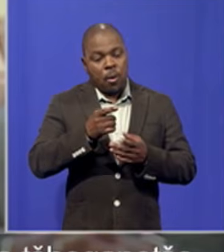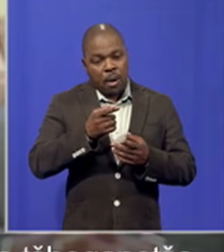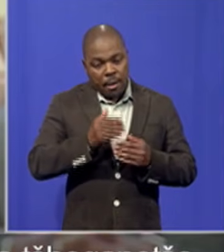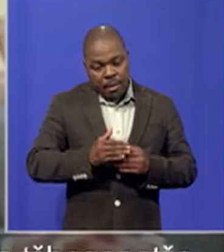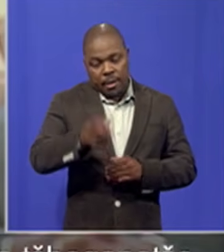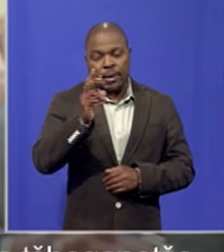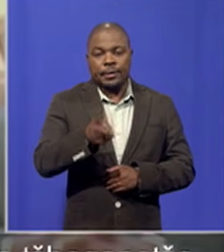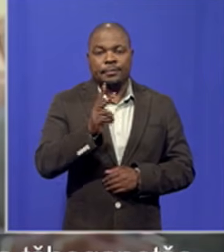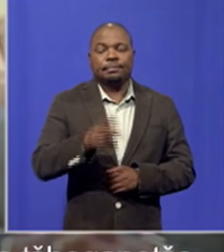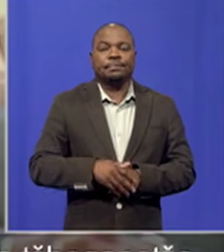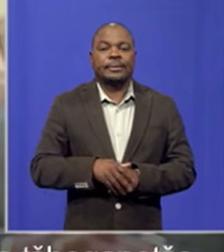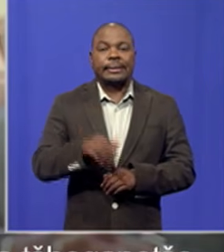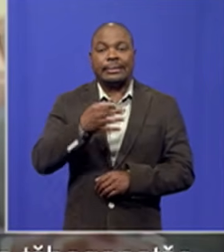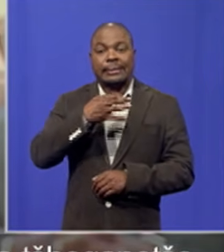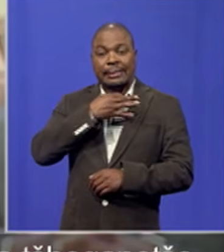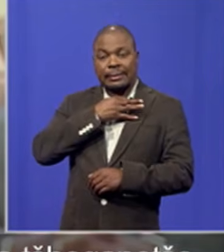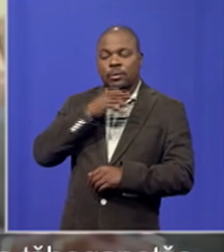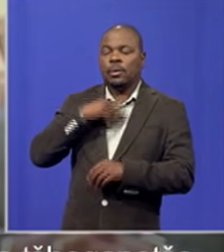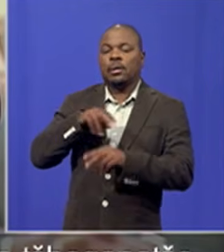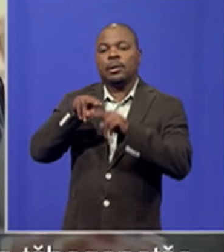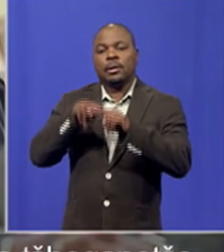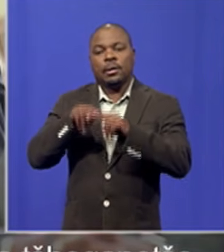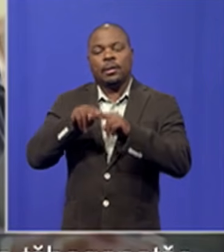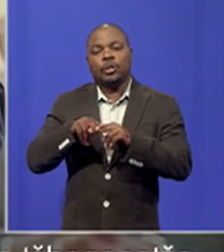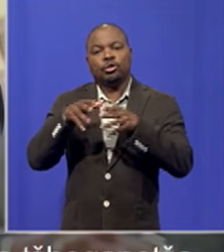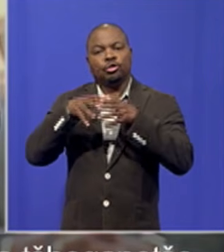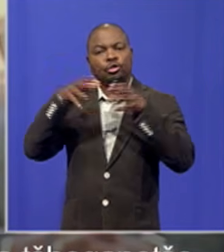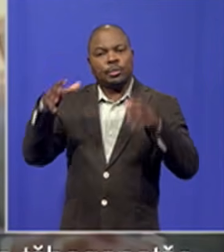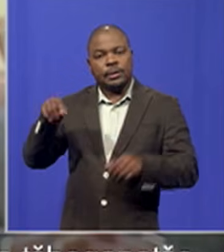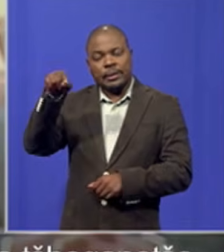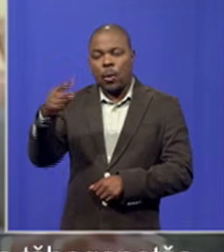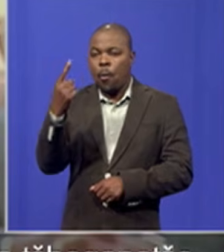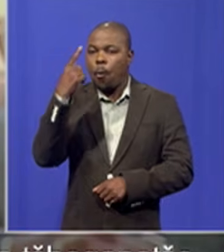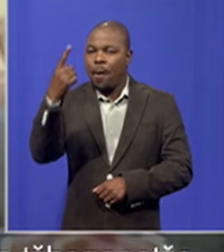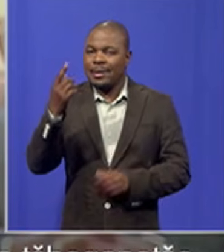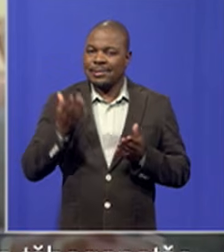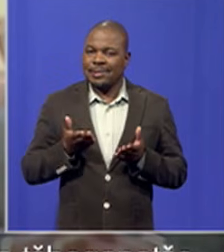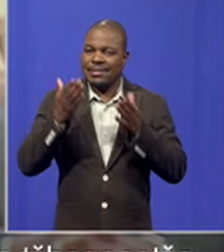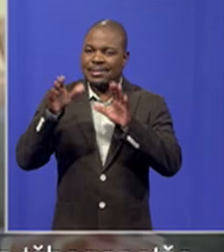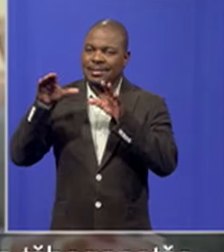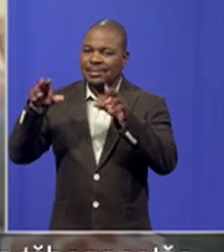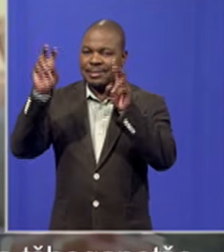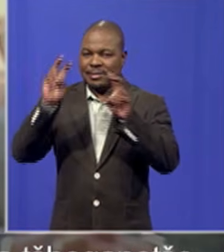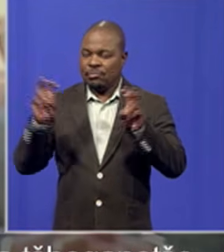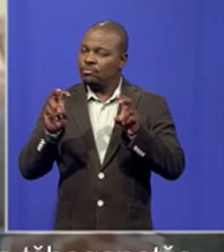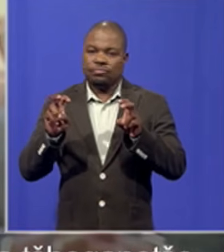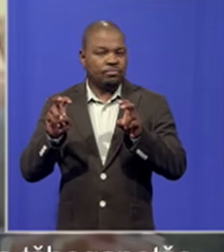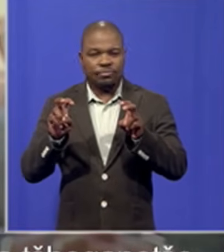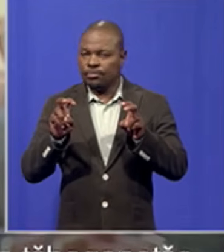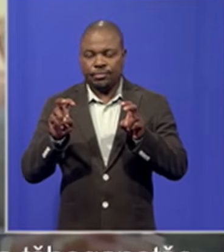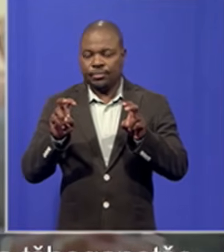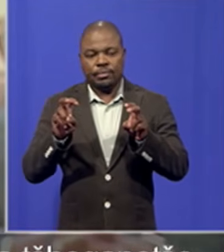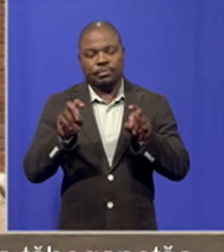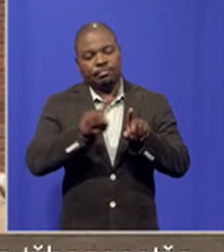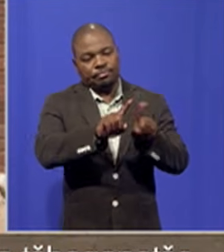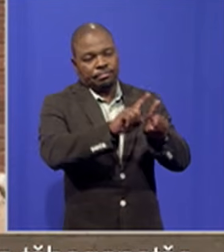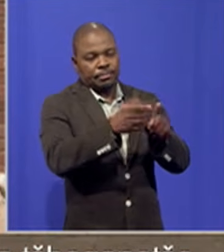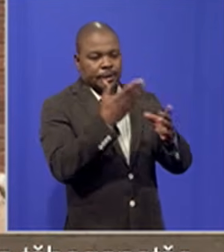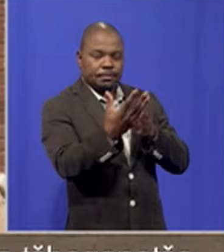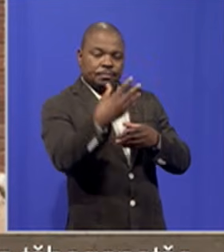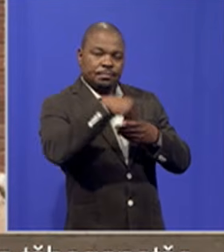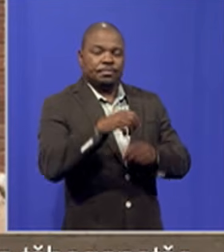again exposed to the risk of relying on a single supplier to meet our energy needs. Go